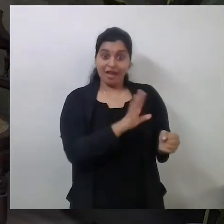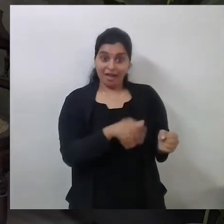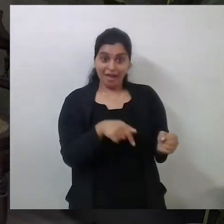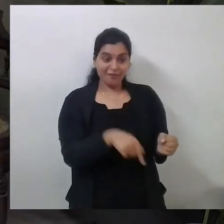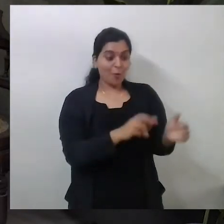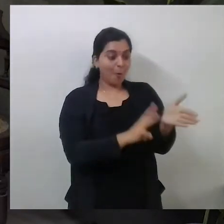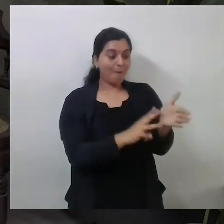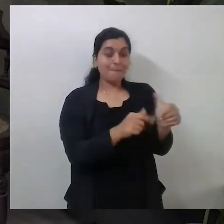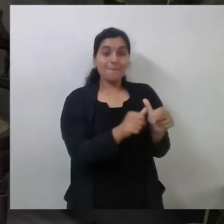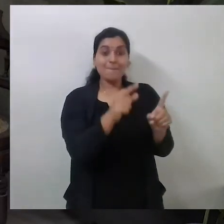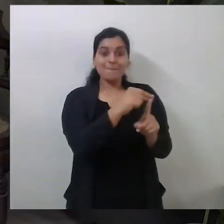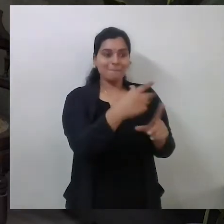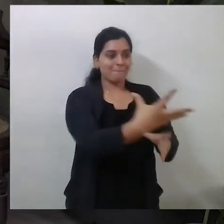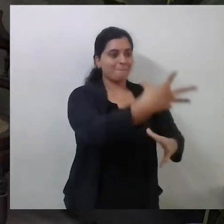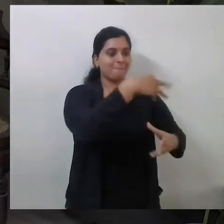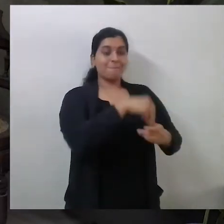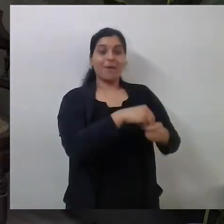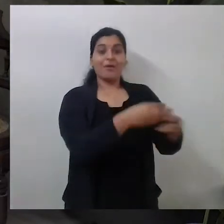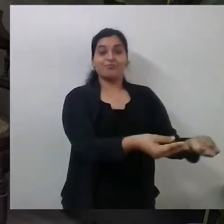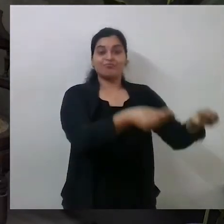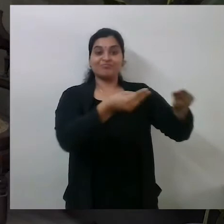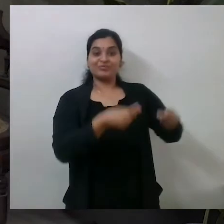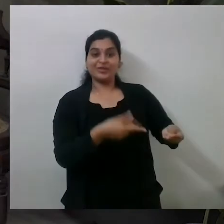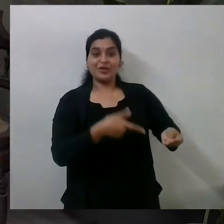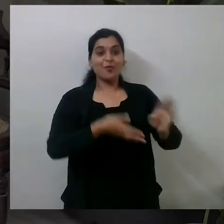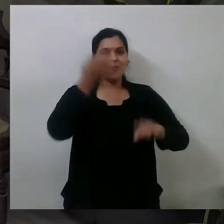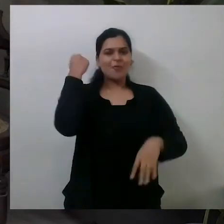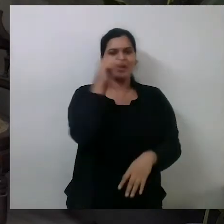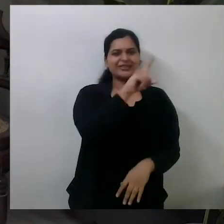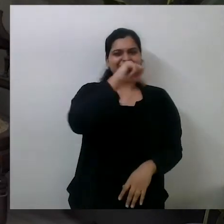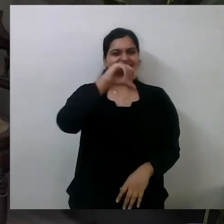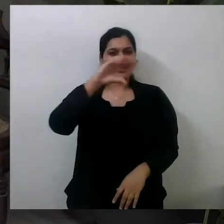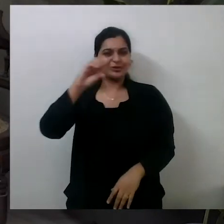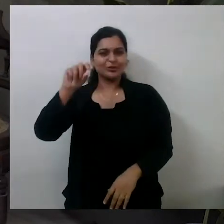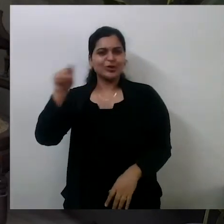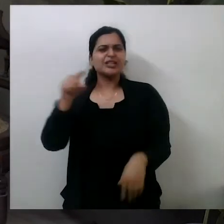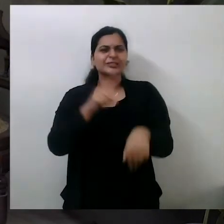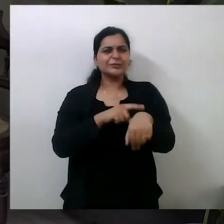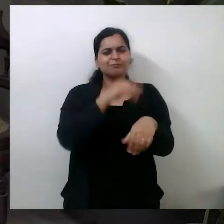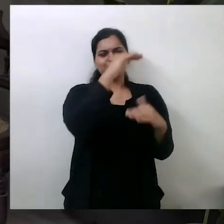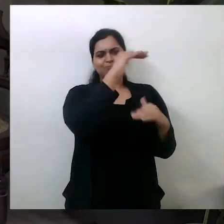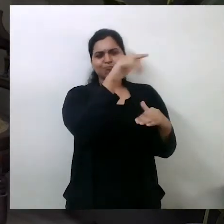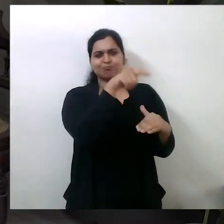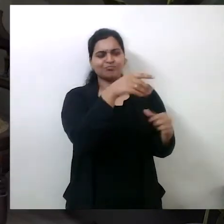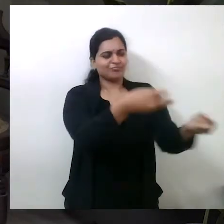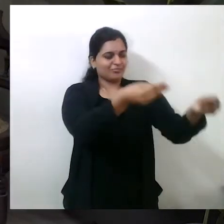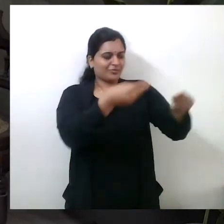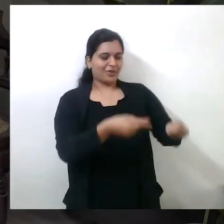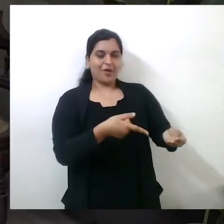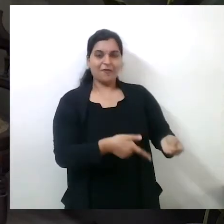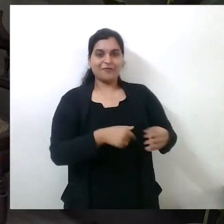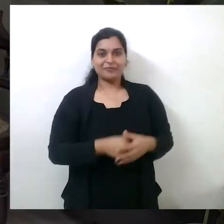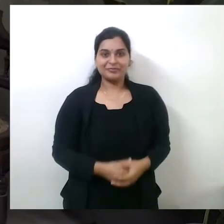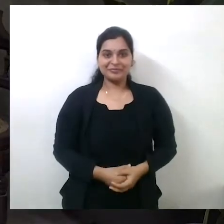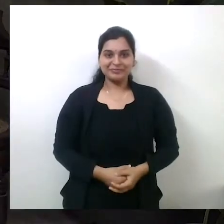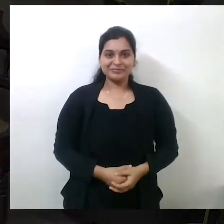remember. And I think it dates back probably to the 1900s or early 1900s. And that's how it sort of came into the map